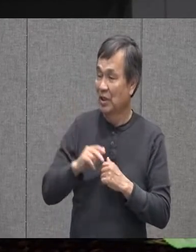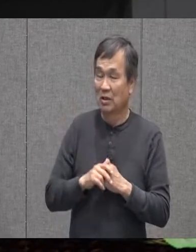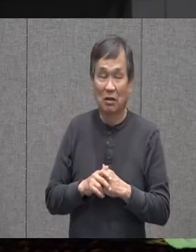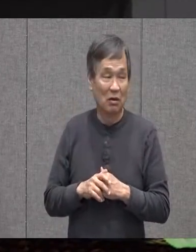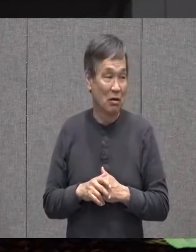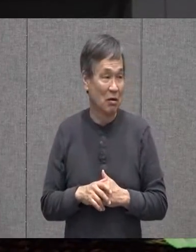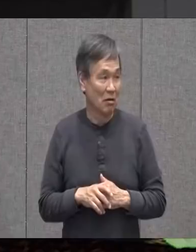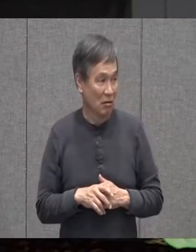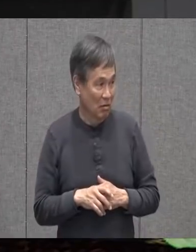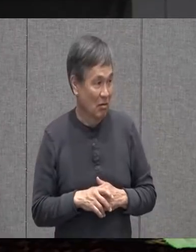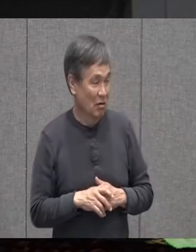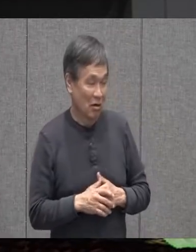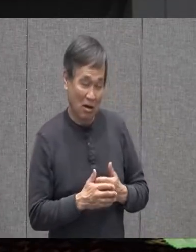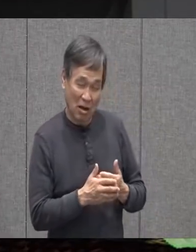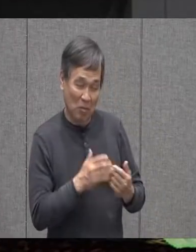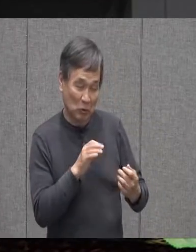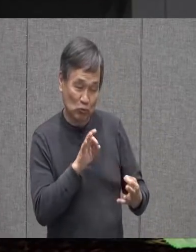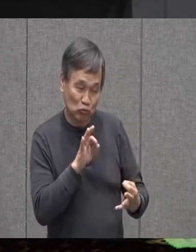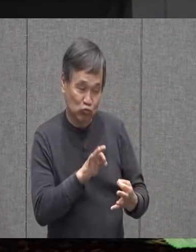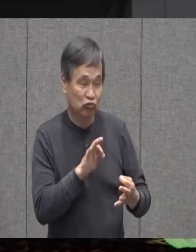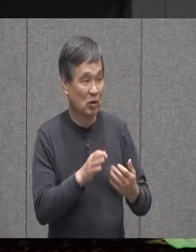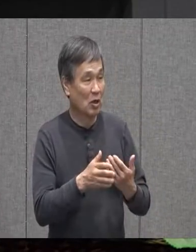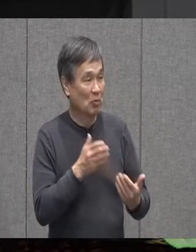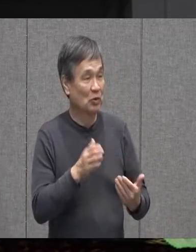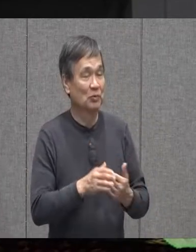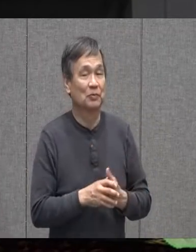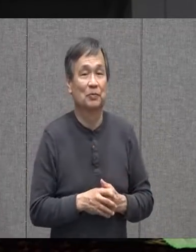Huh, I was almost right.